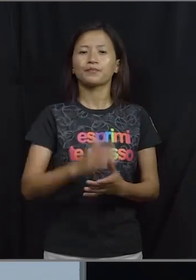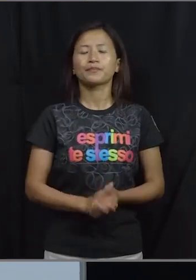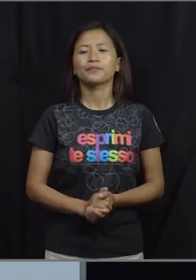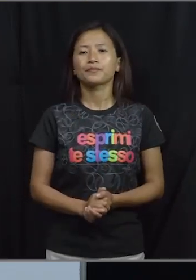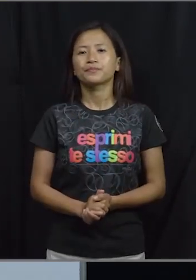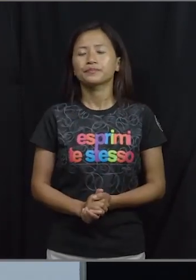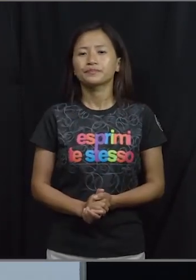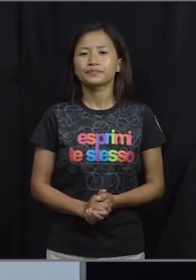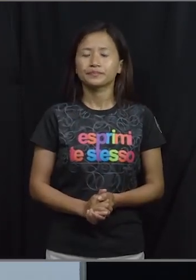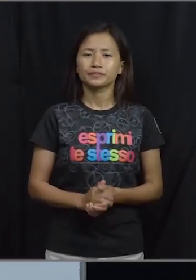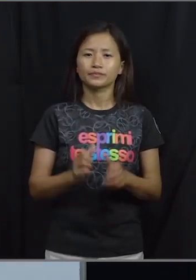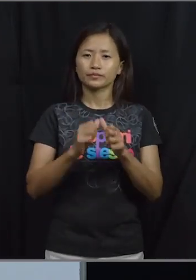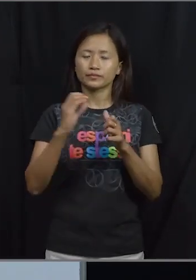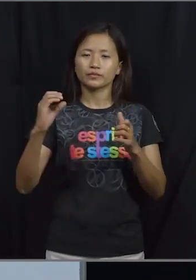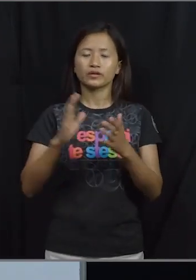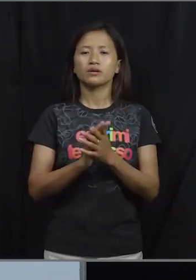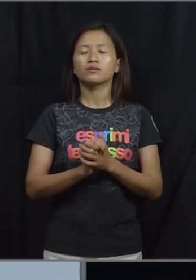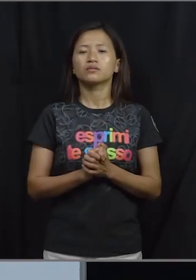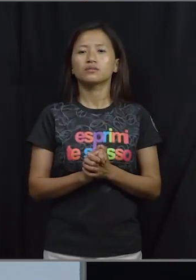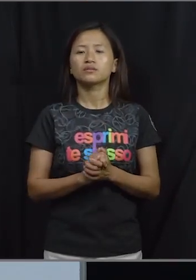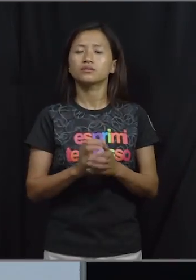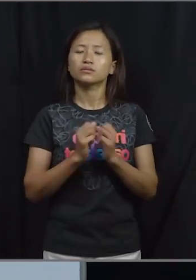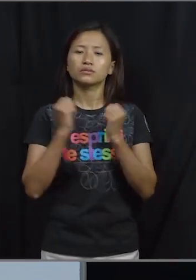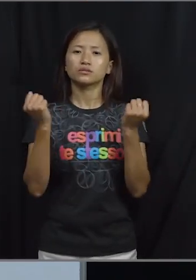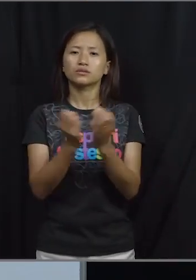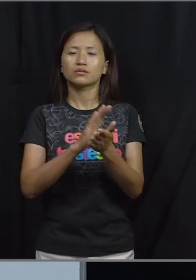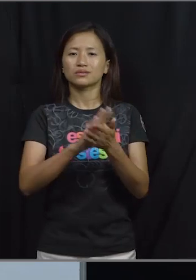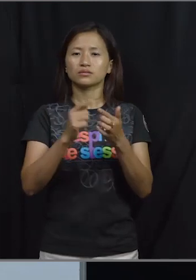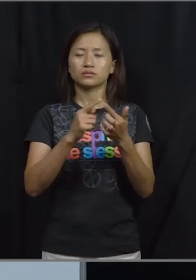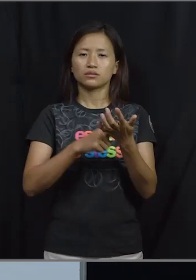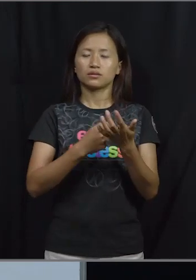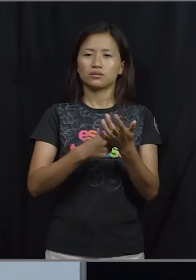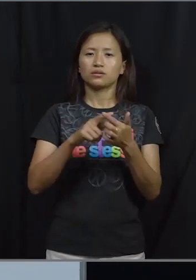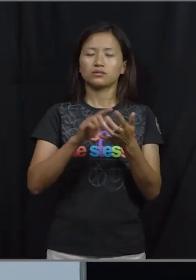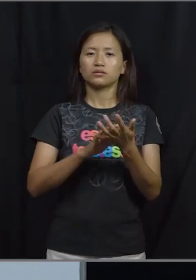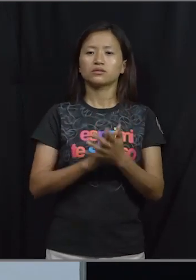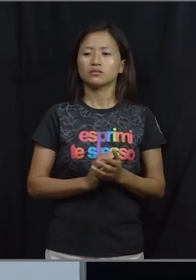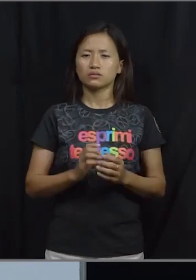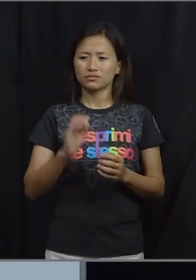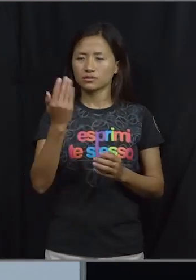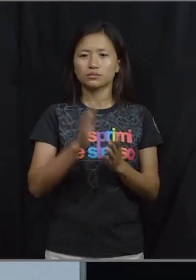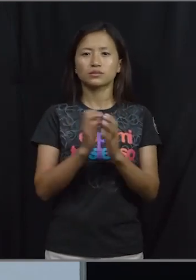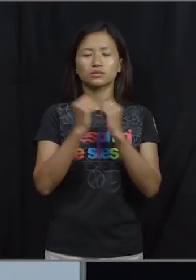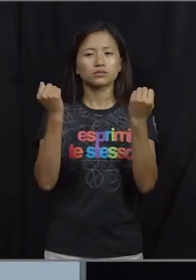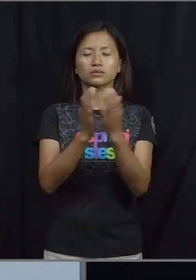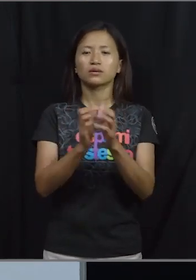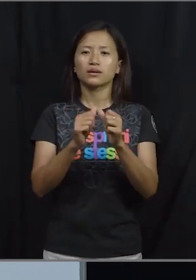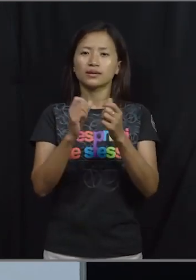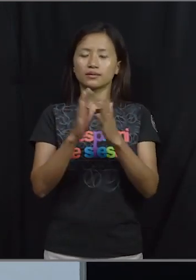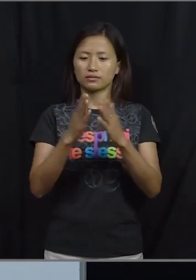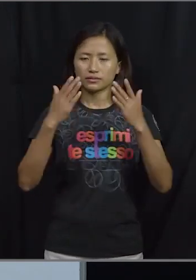universal. So according to the social hereditary, some social etiquettes or